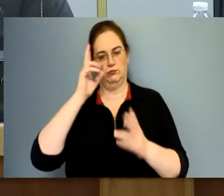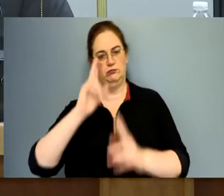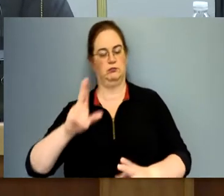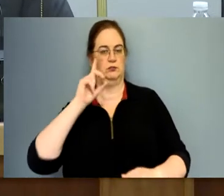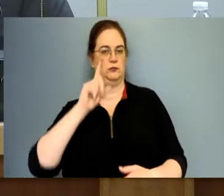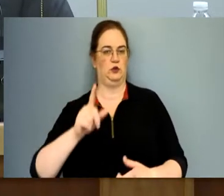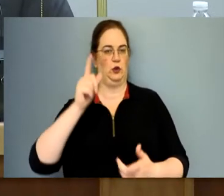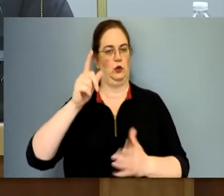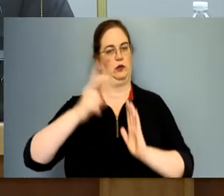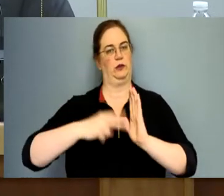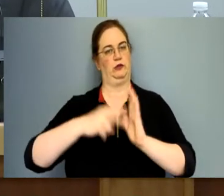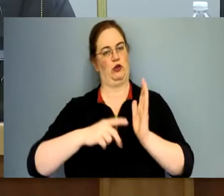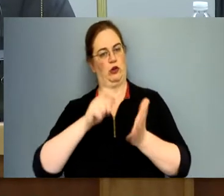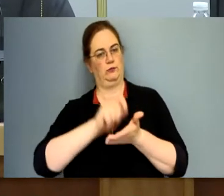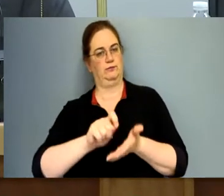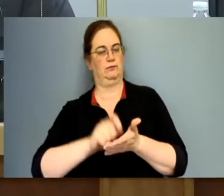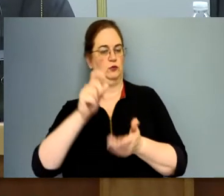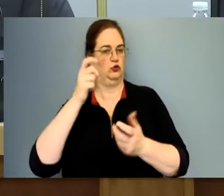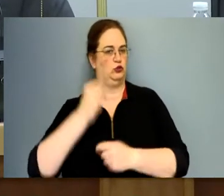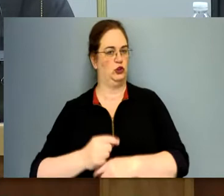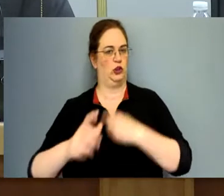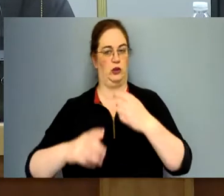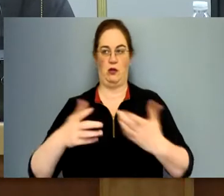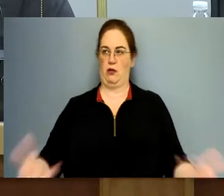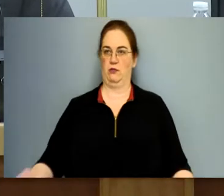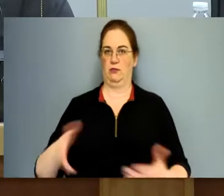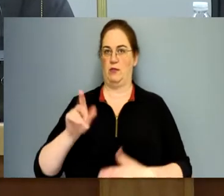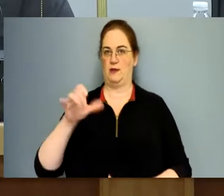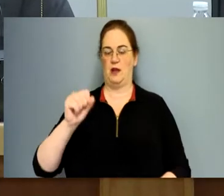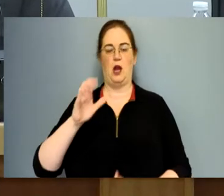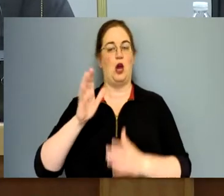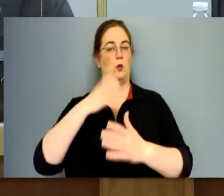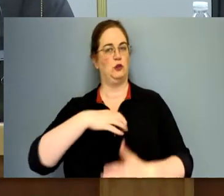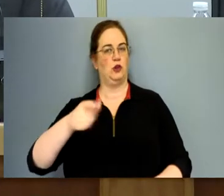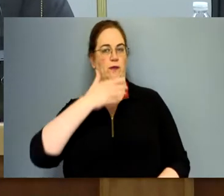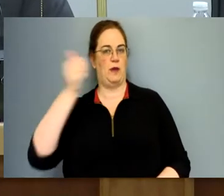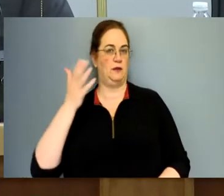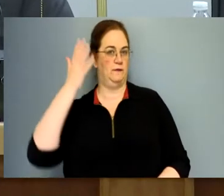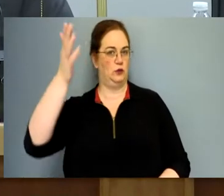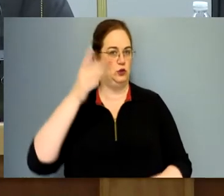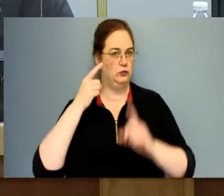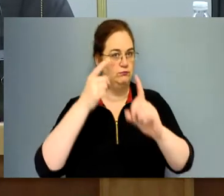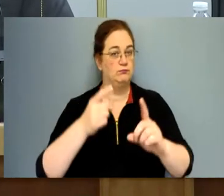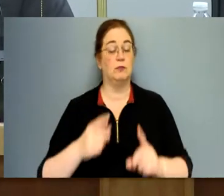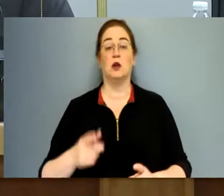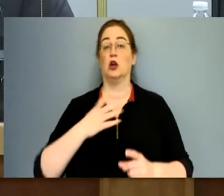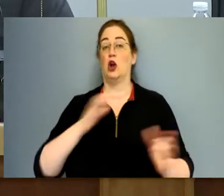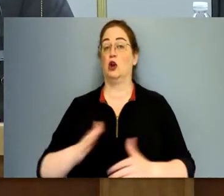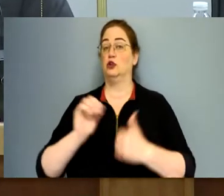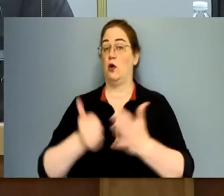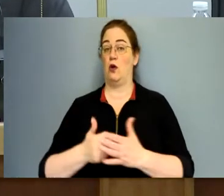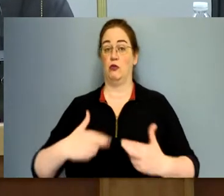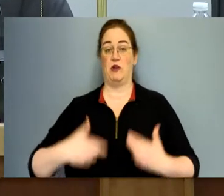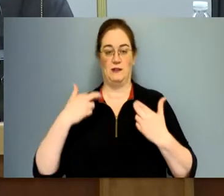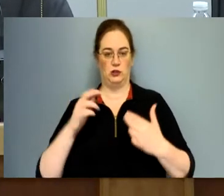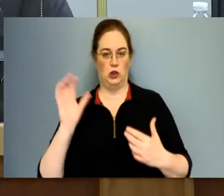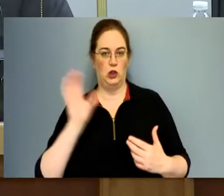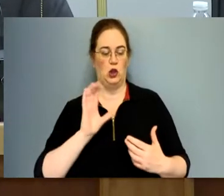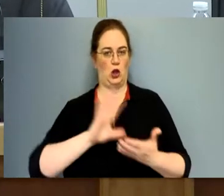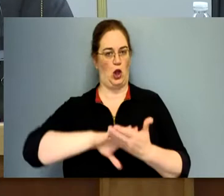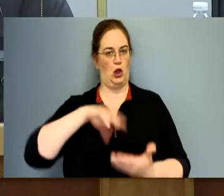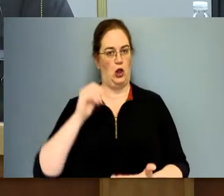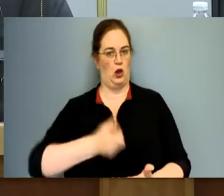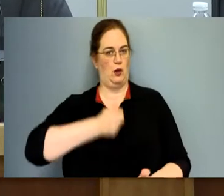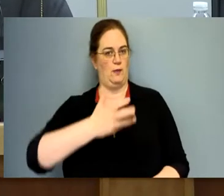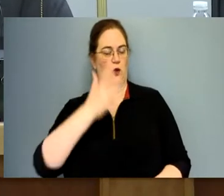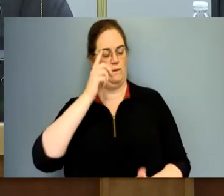literary tradition of our community and wish them the best in their future pursuits. We encourage all Bucks County residents to look to Lauren's poems for